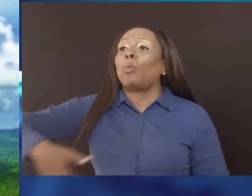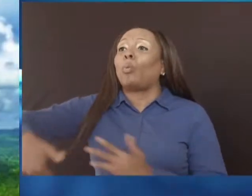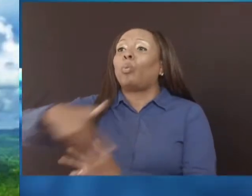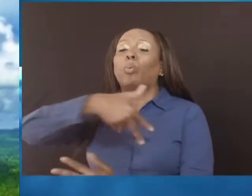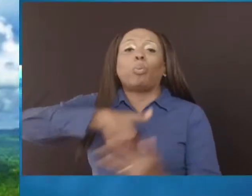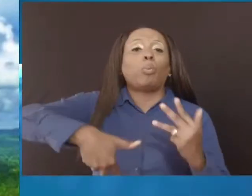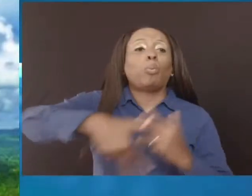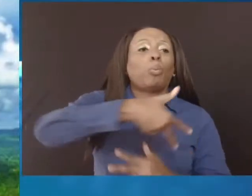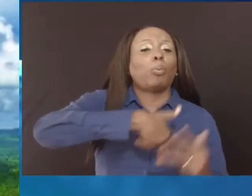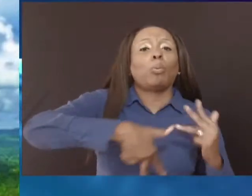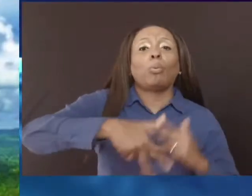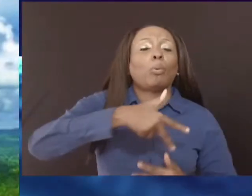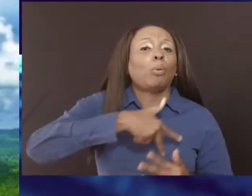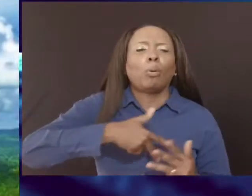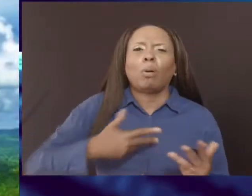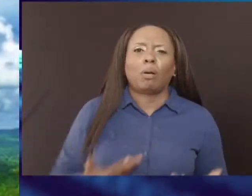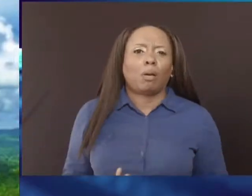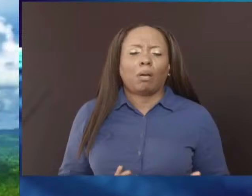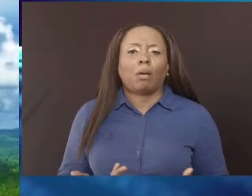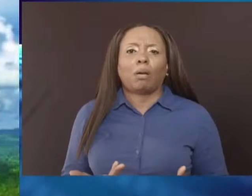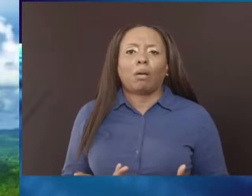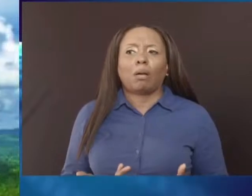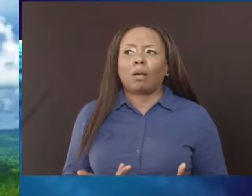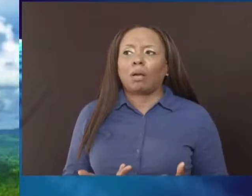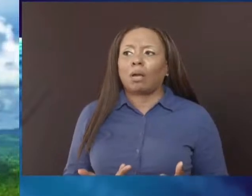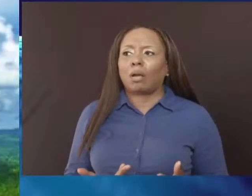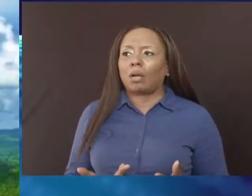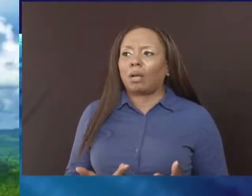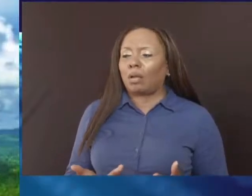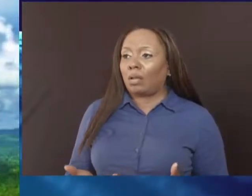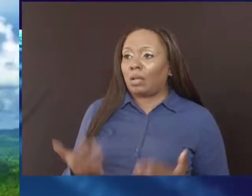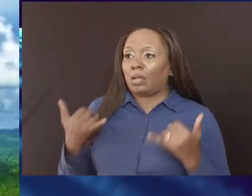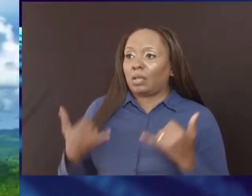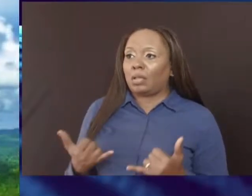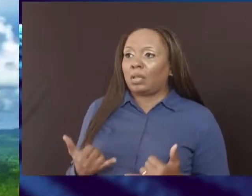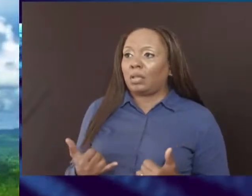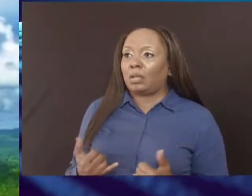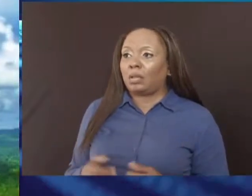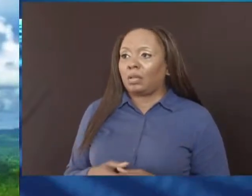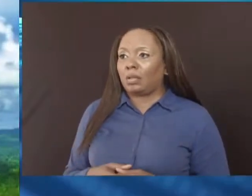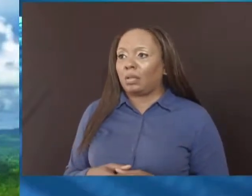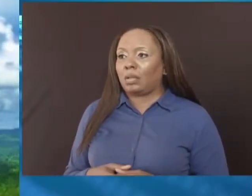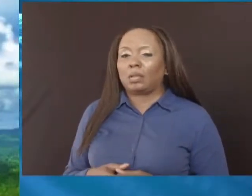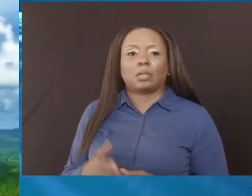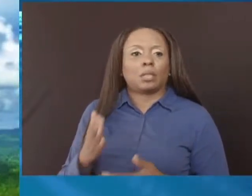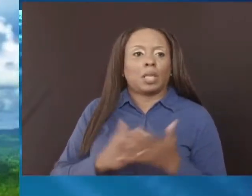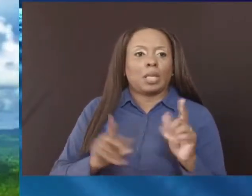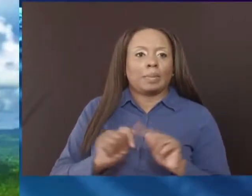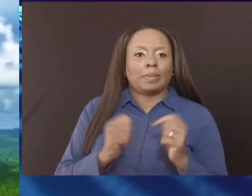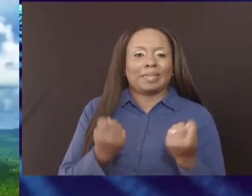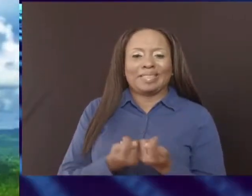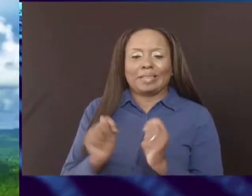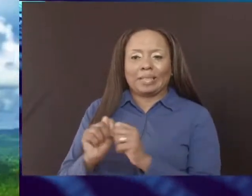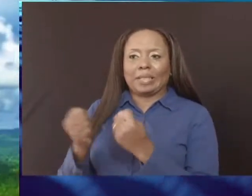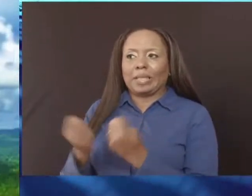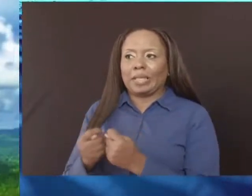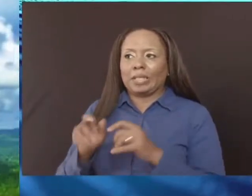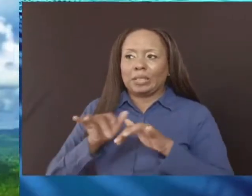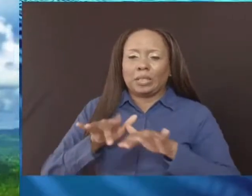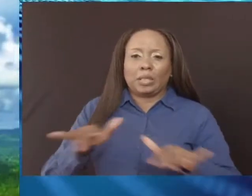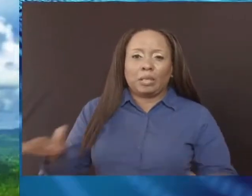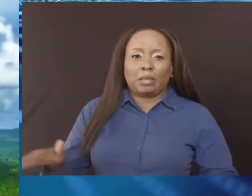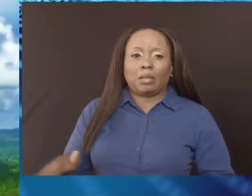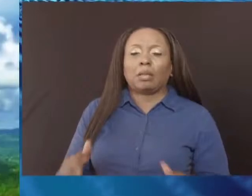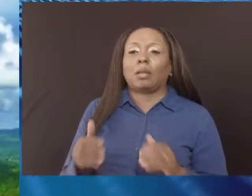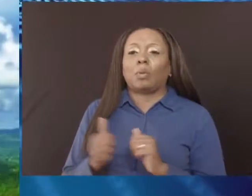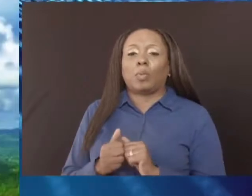home. From what I'm seeing coming in on the dashboard, currently we have 27. We have teams out in community right now actually